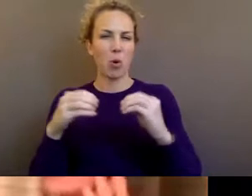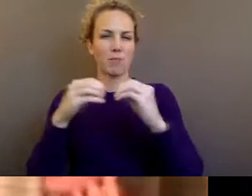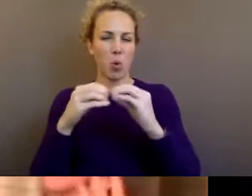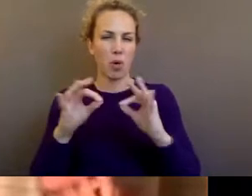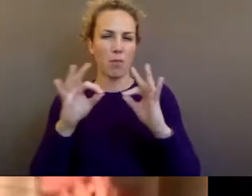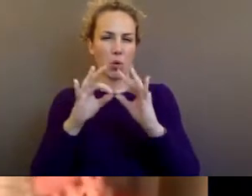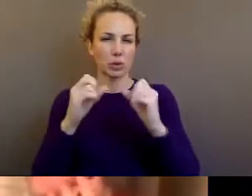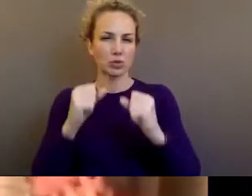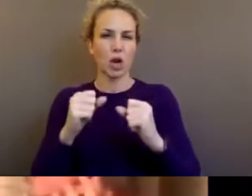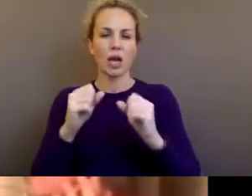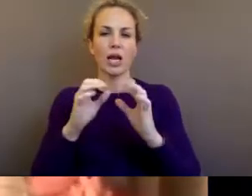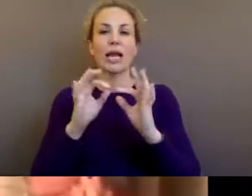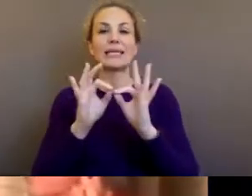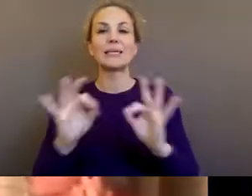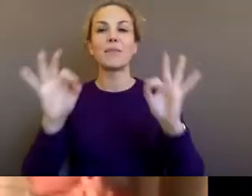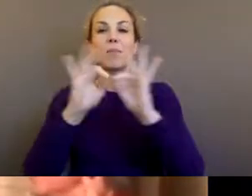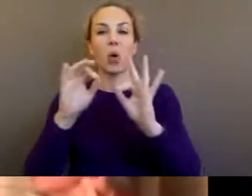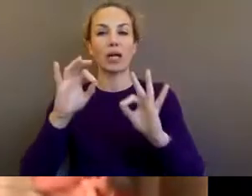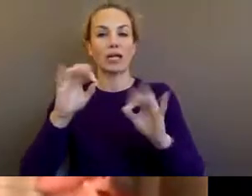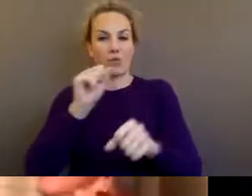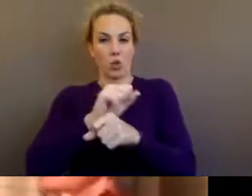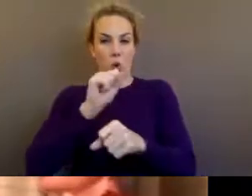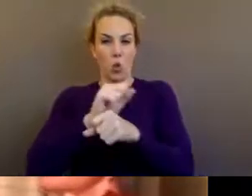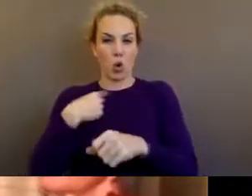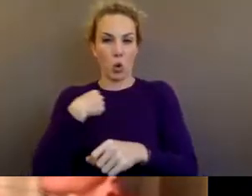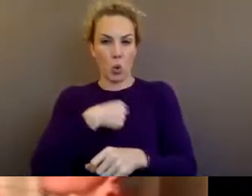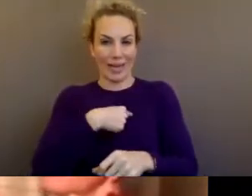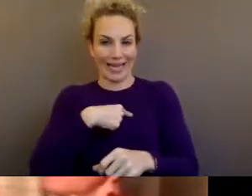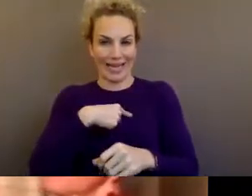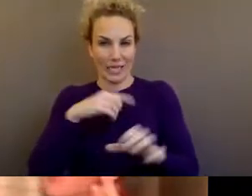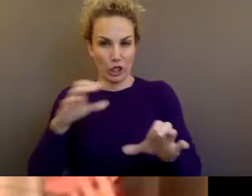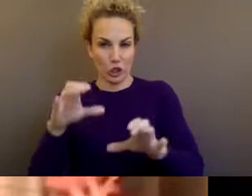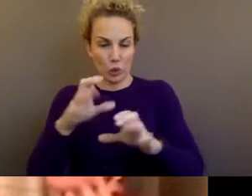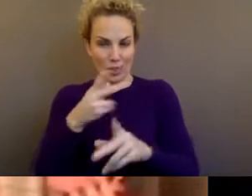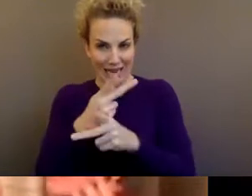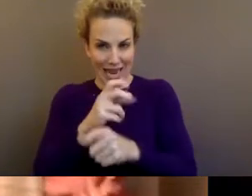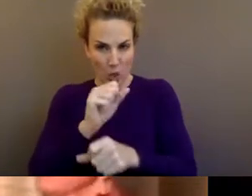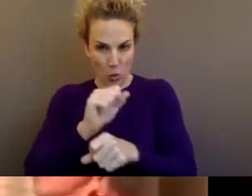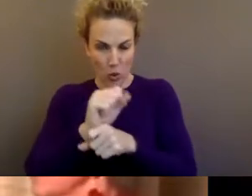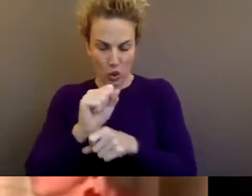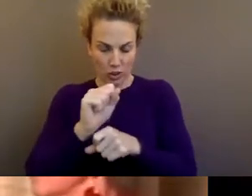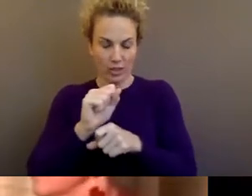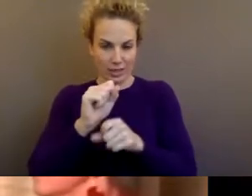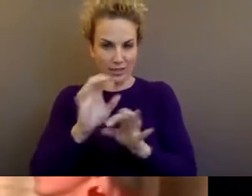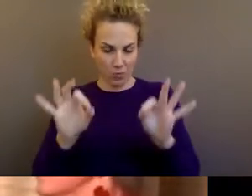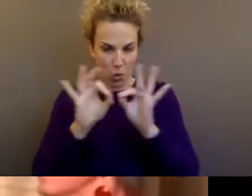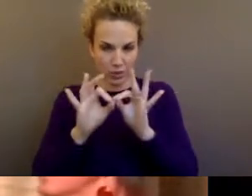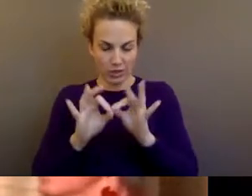is the sense of the importance of the work we do. That while we may not be